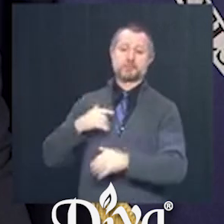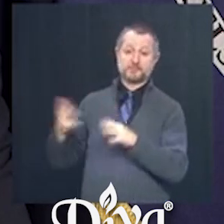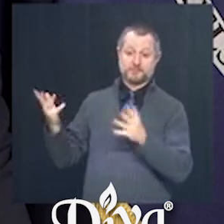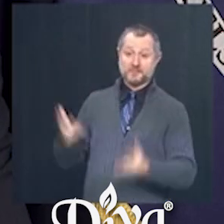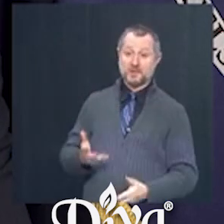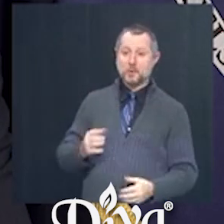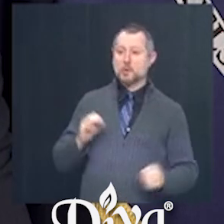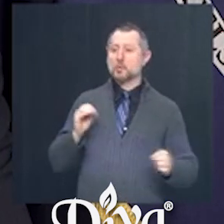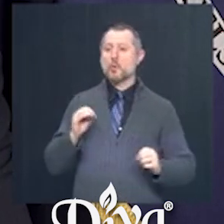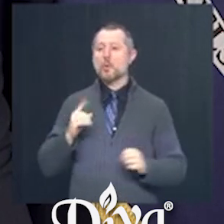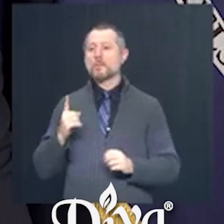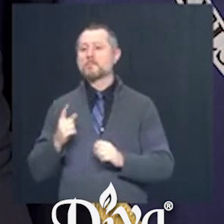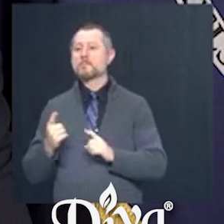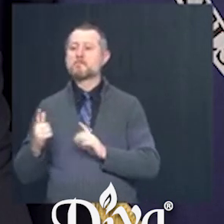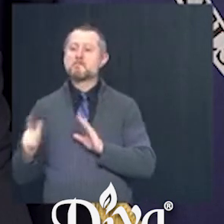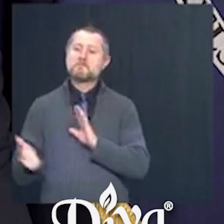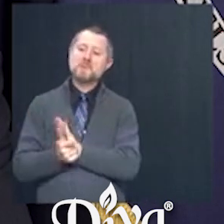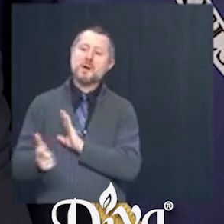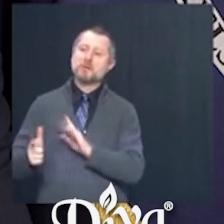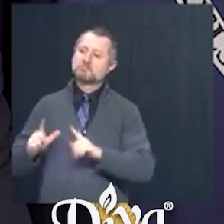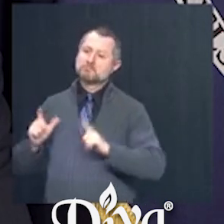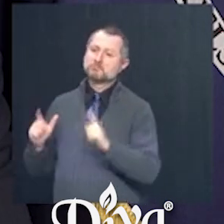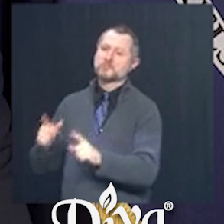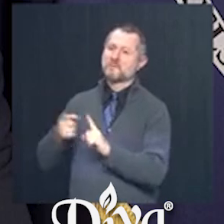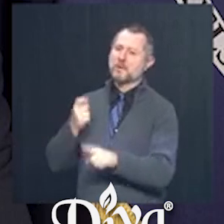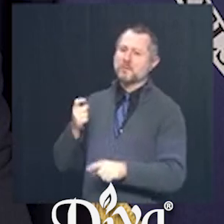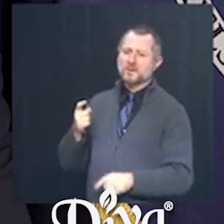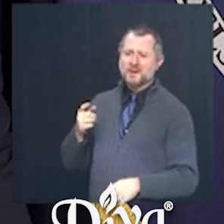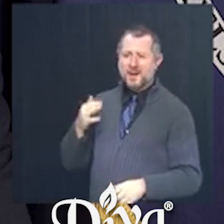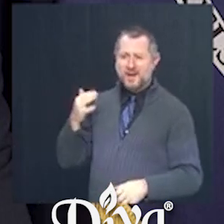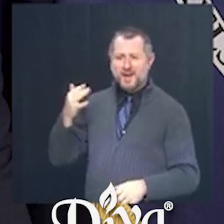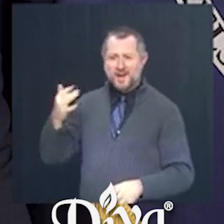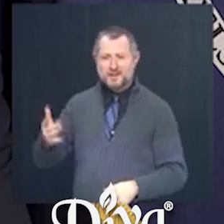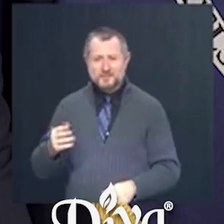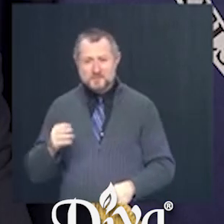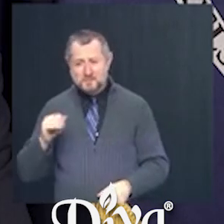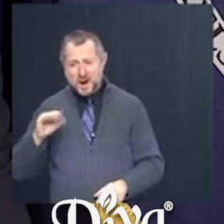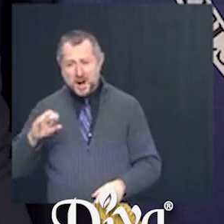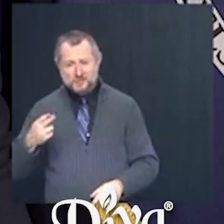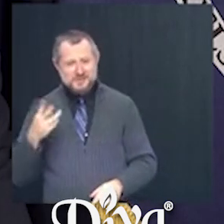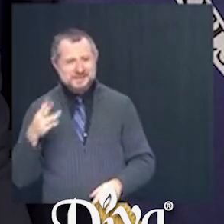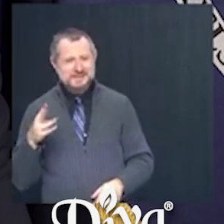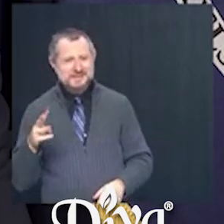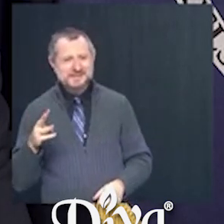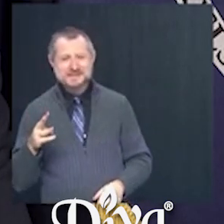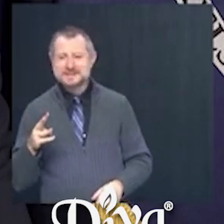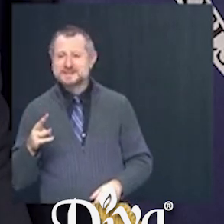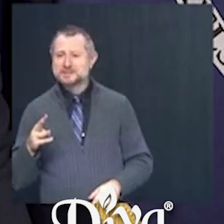16th. So we went from 0 to 100